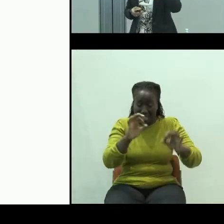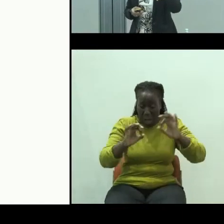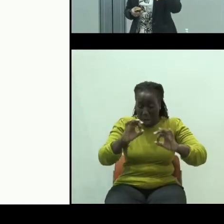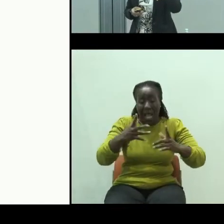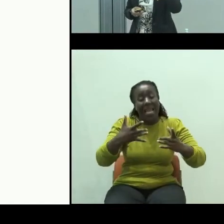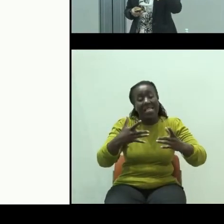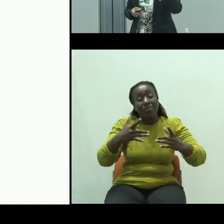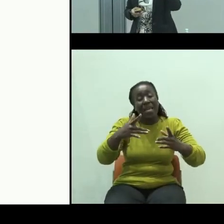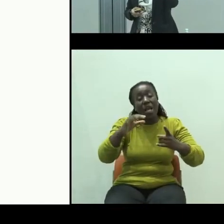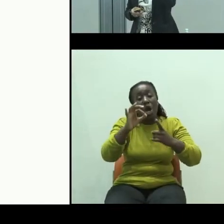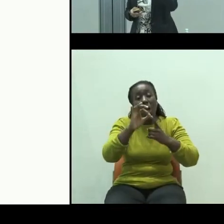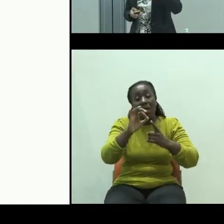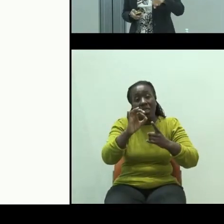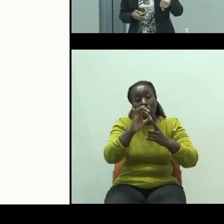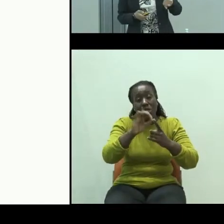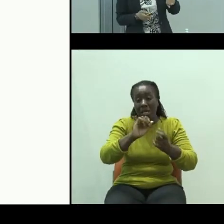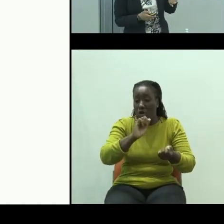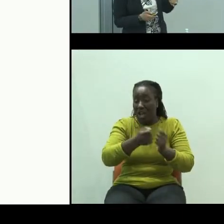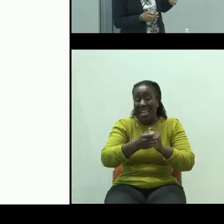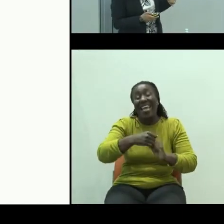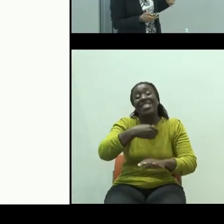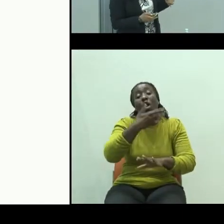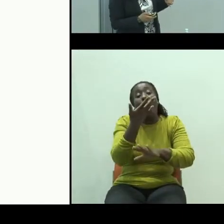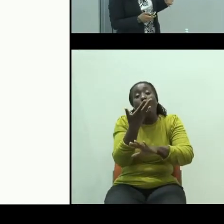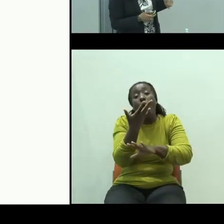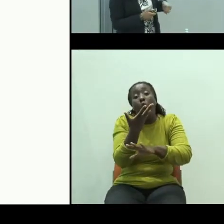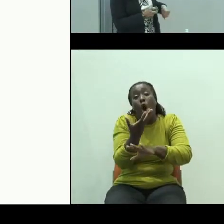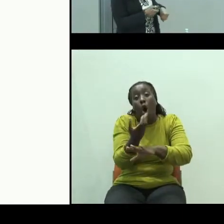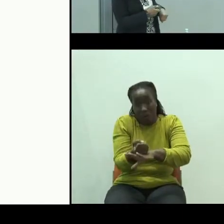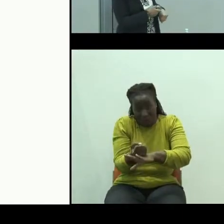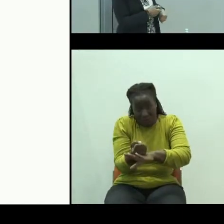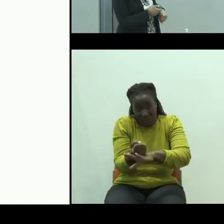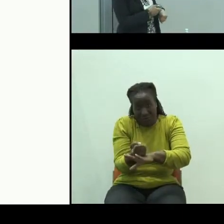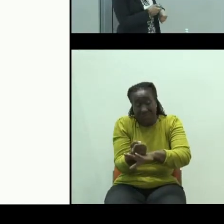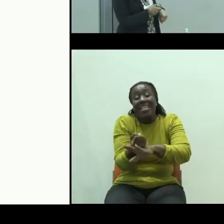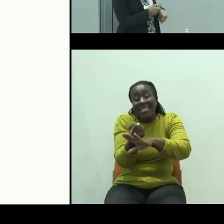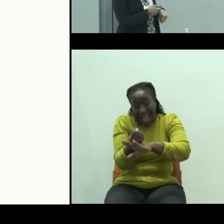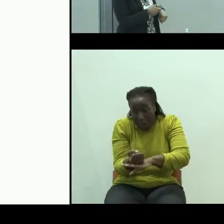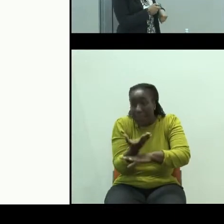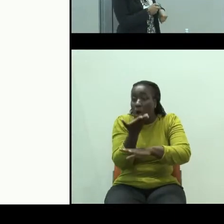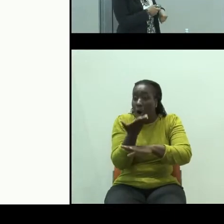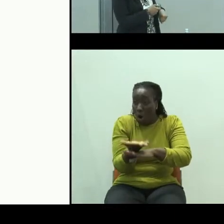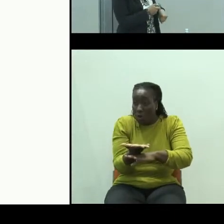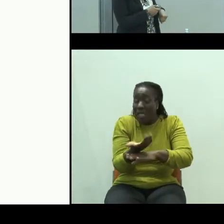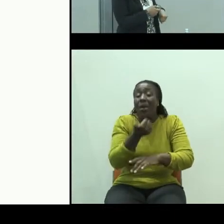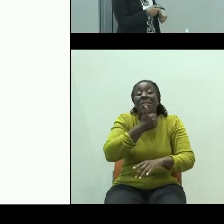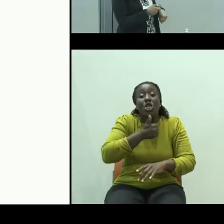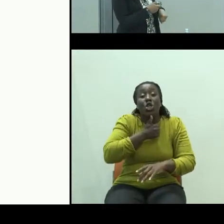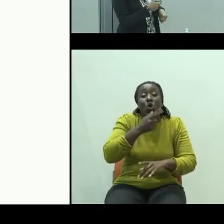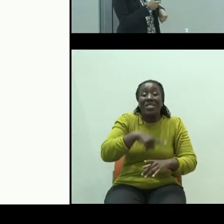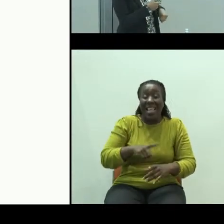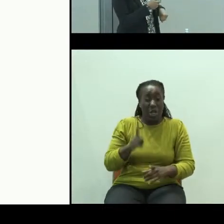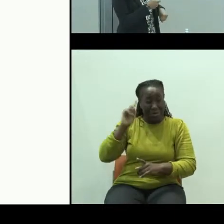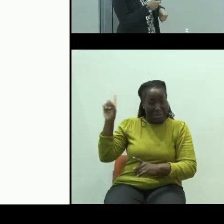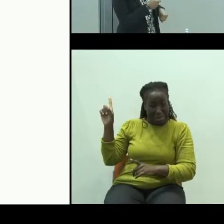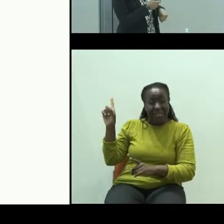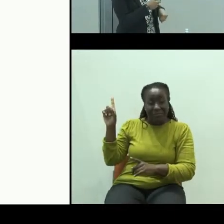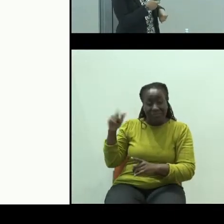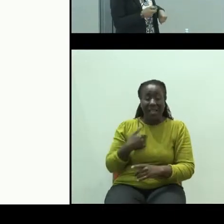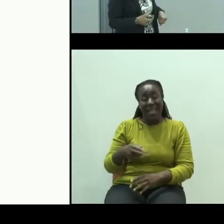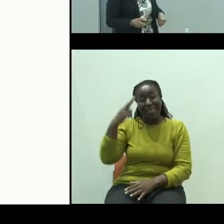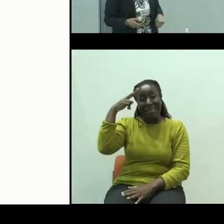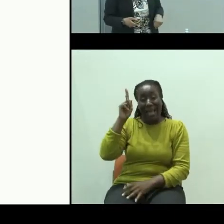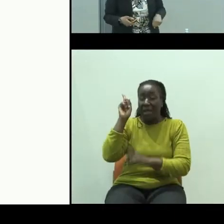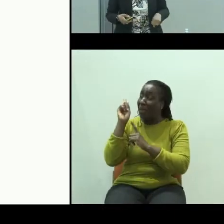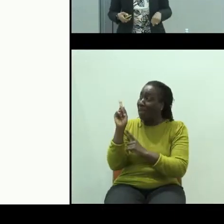be controlled is off and is turned on. But the particular system that we use, and the reference for that is shown here, and it's